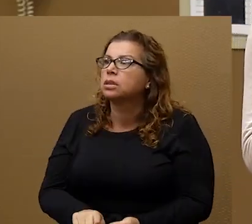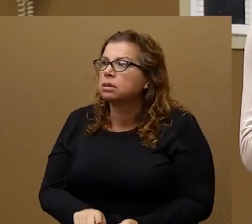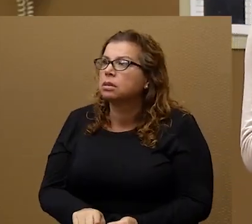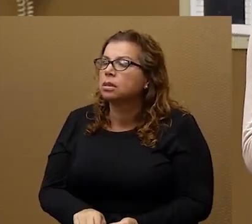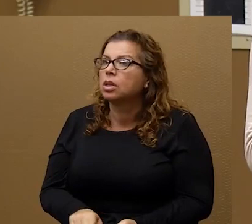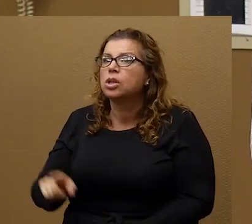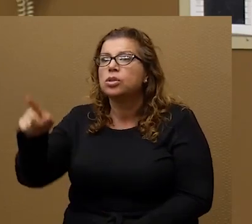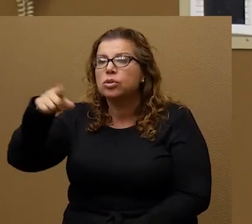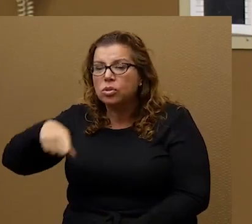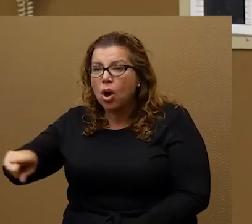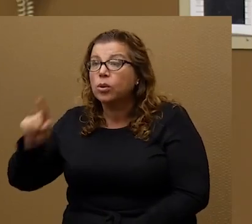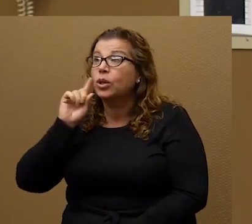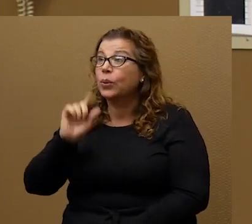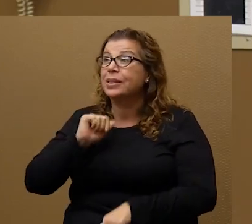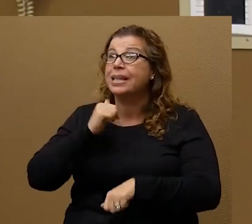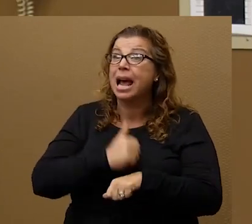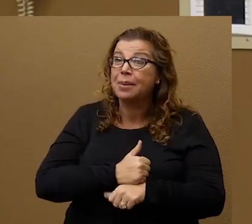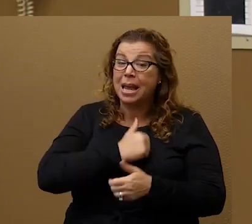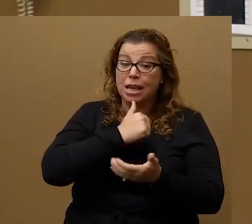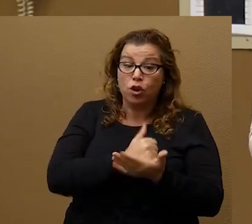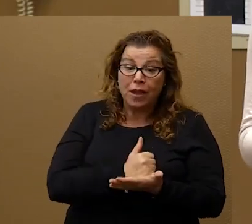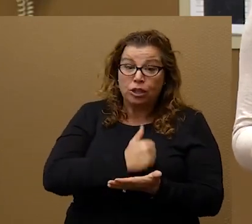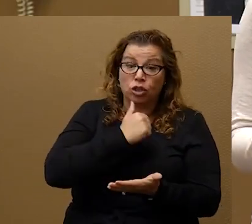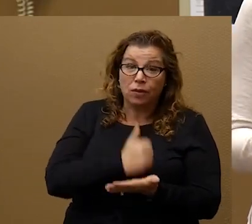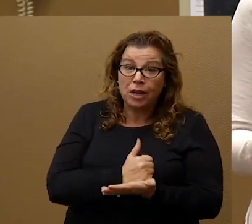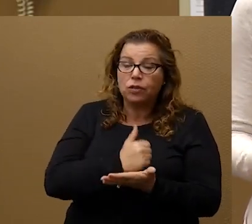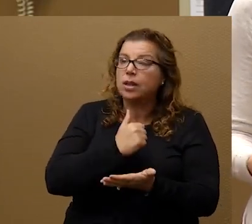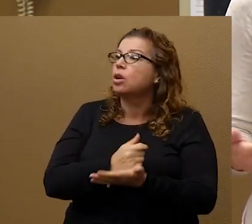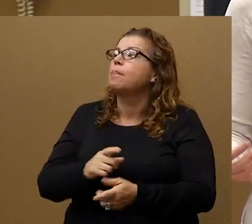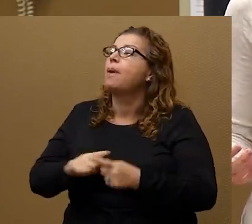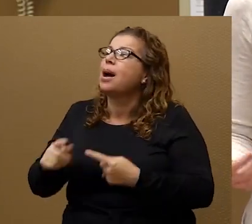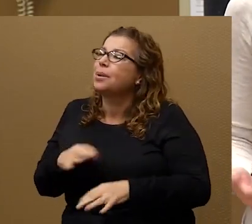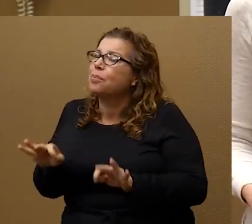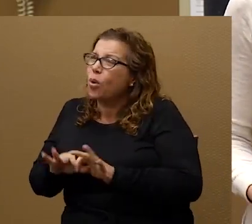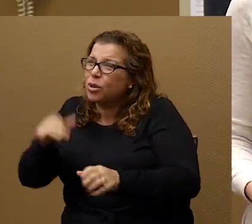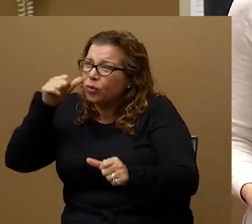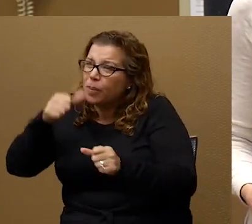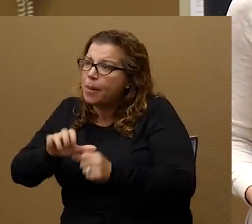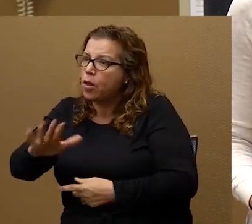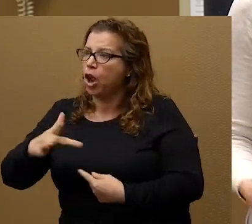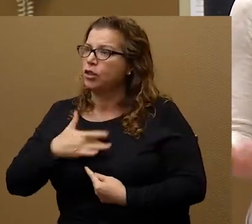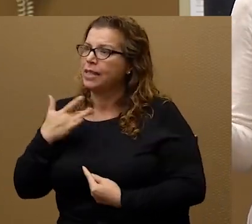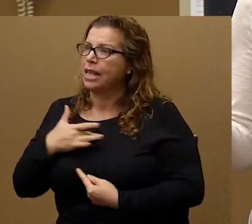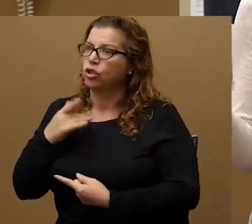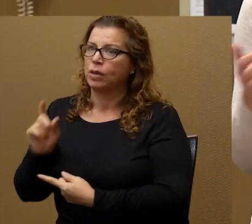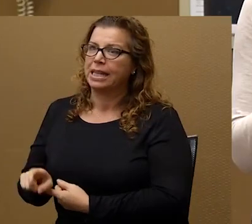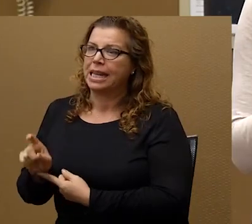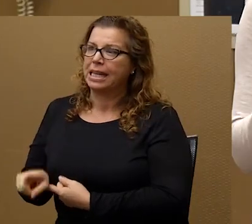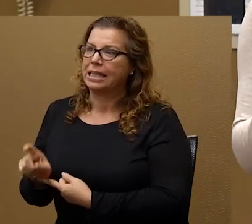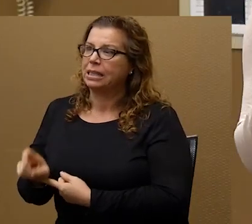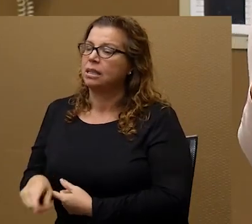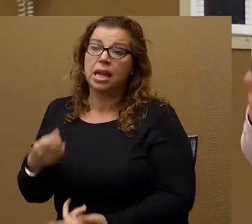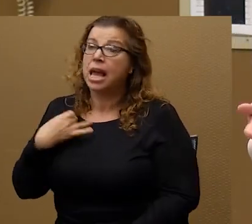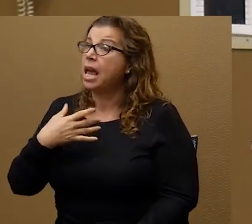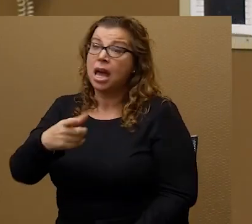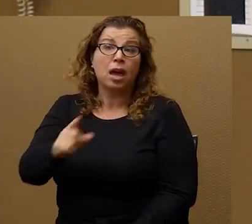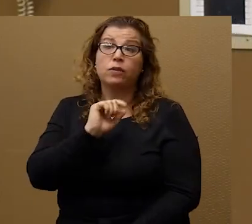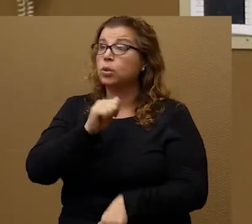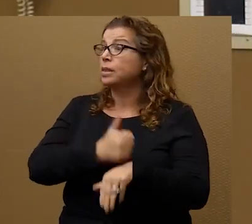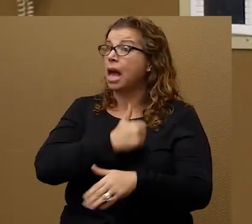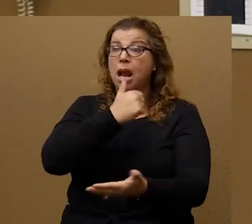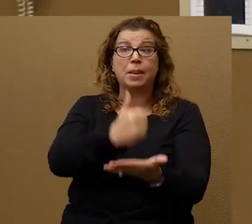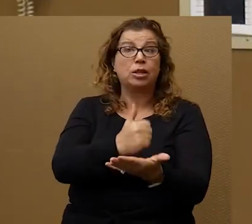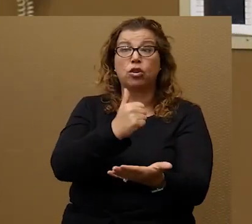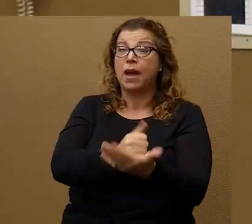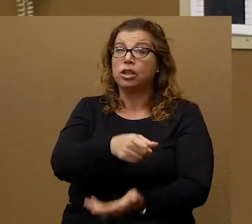of interventions, but if their sensory needs are not being met, then like I said earlier, you could probably throw those out the window because their